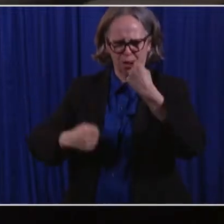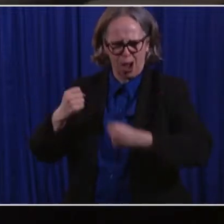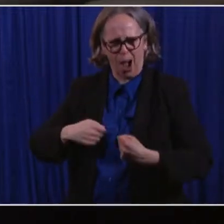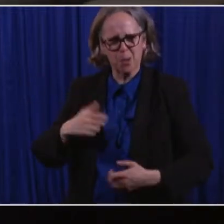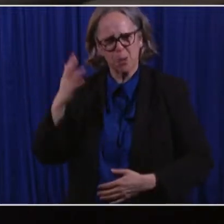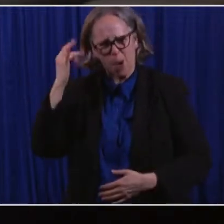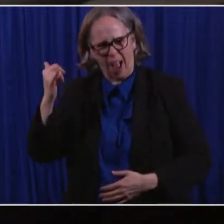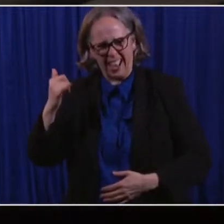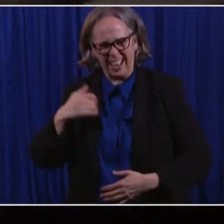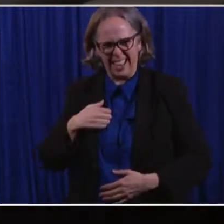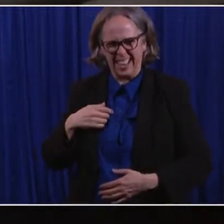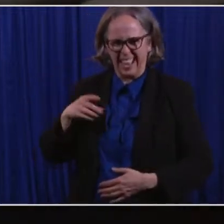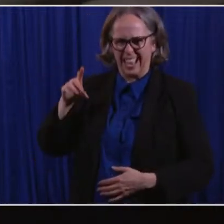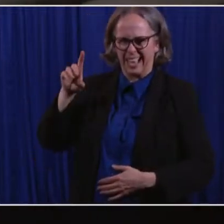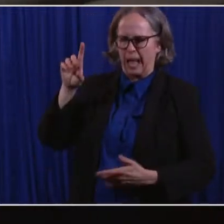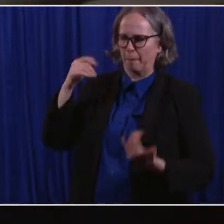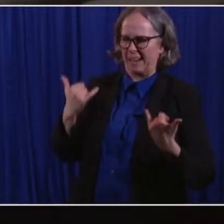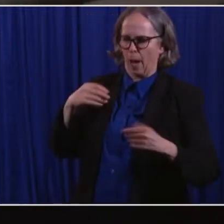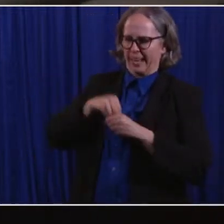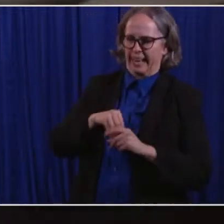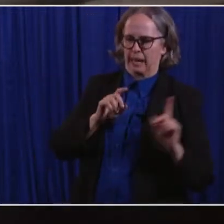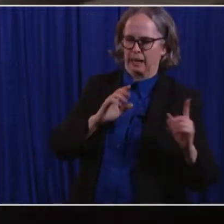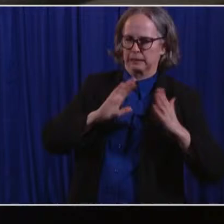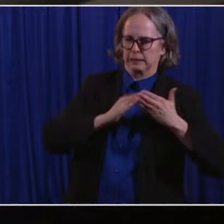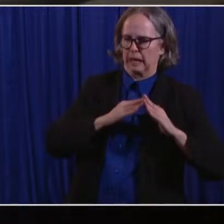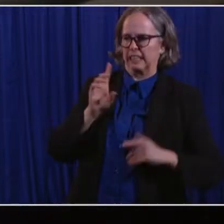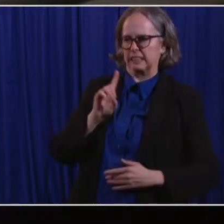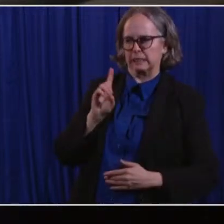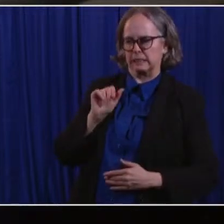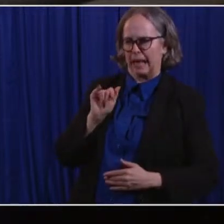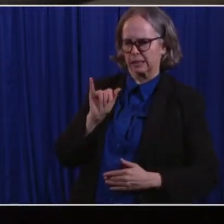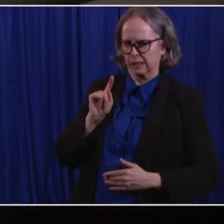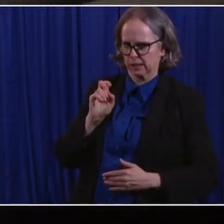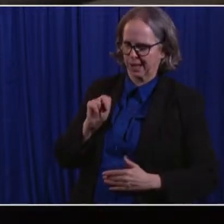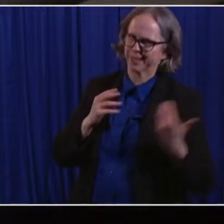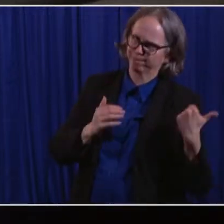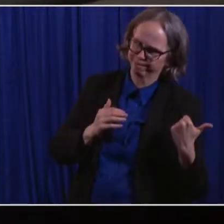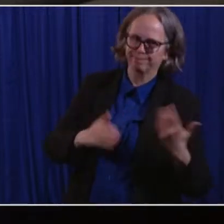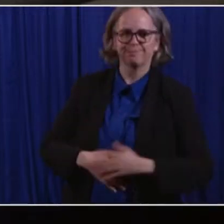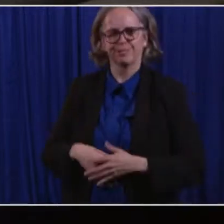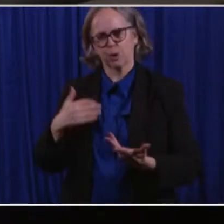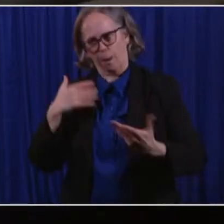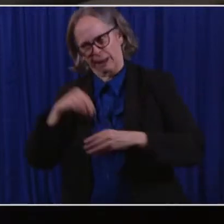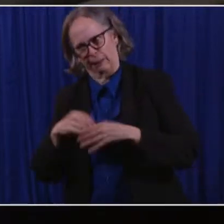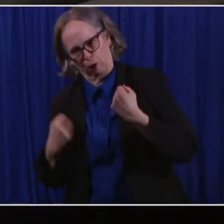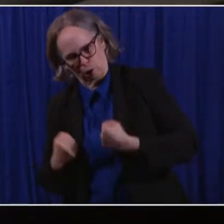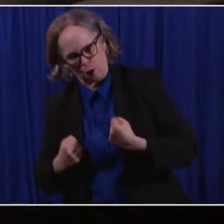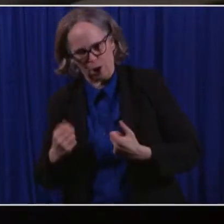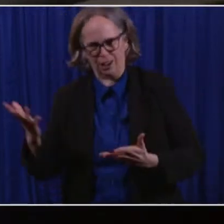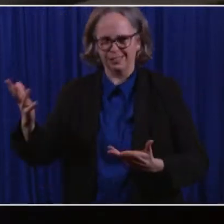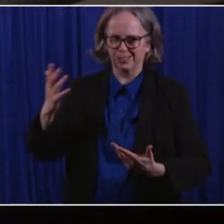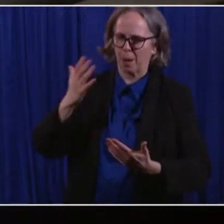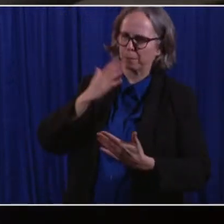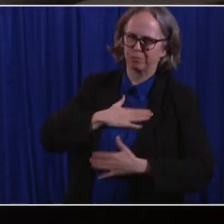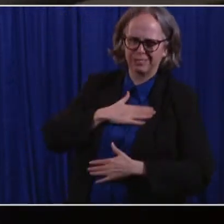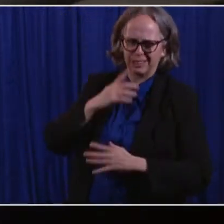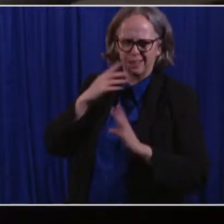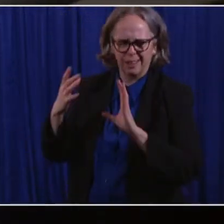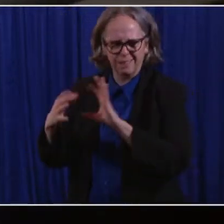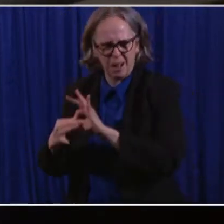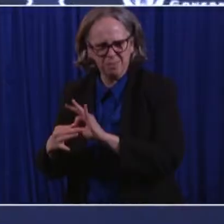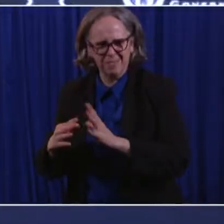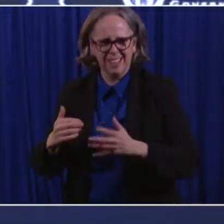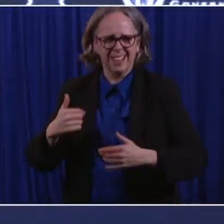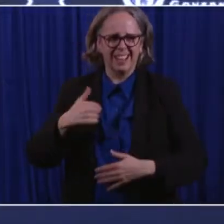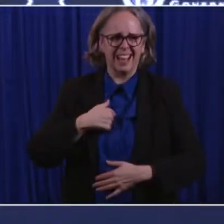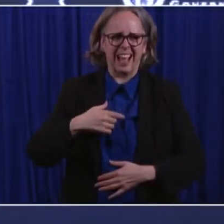so sorry that I've got to join you from the car, and I appreciate the opportunity to join, although I don't know if I appreciate being put on after Anthony Munoz. That's a tough